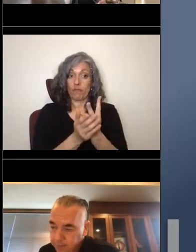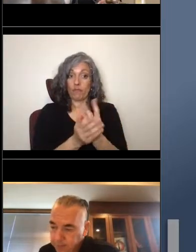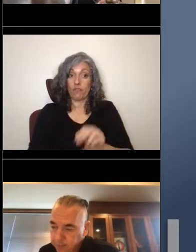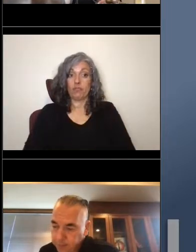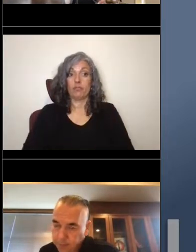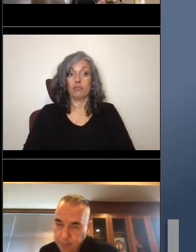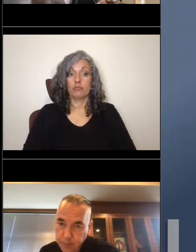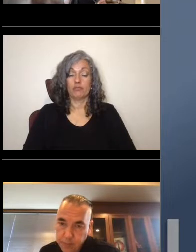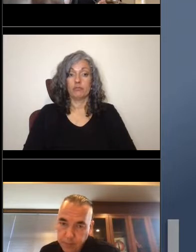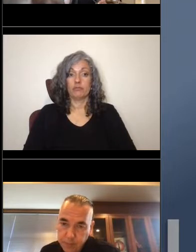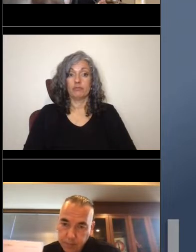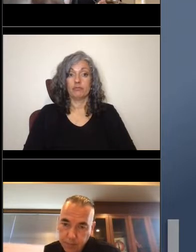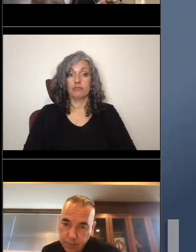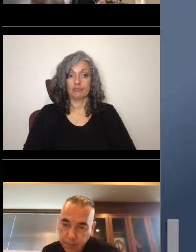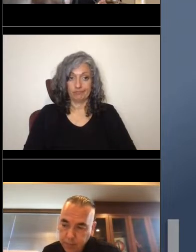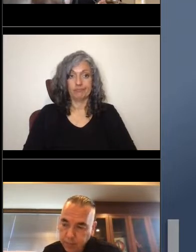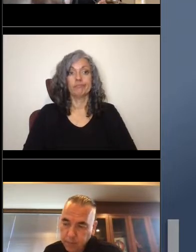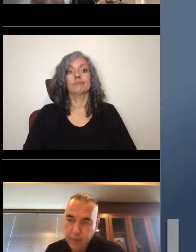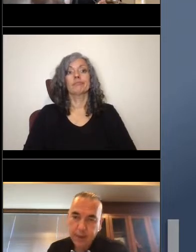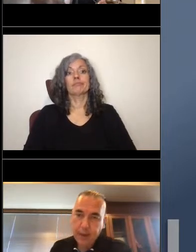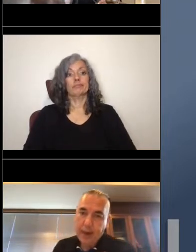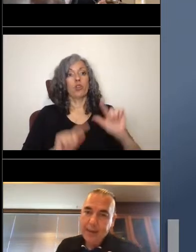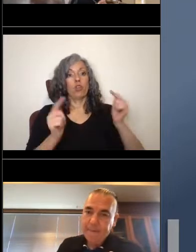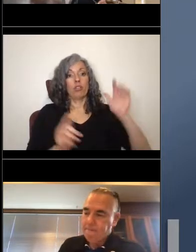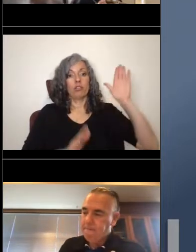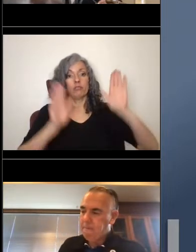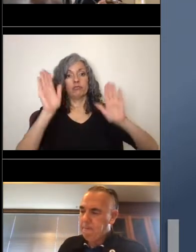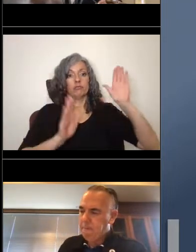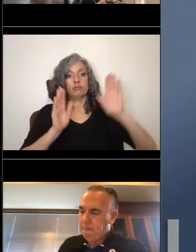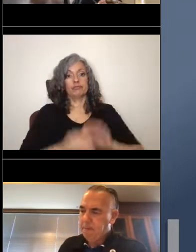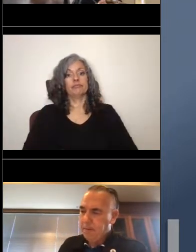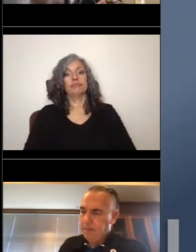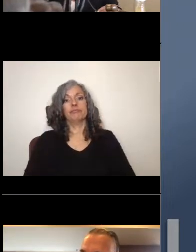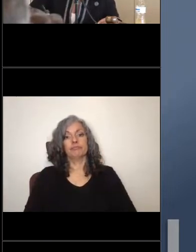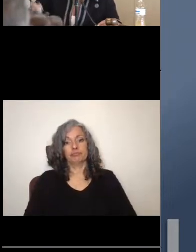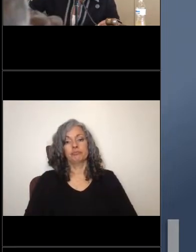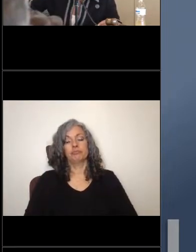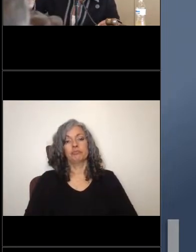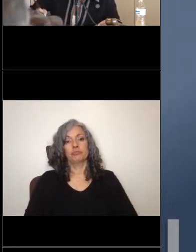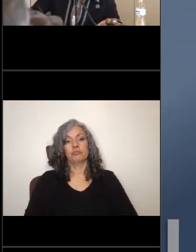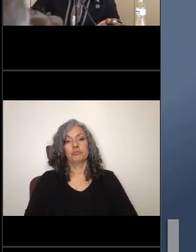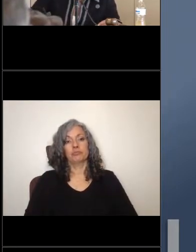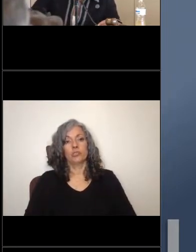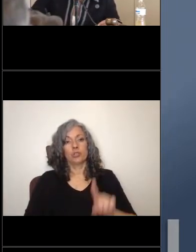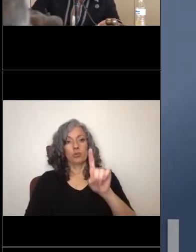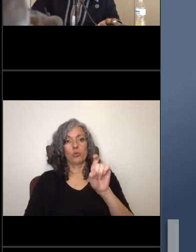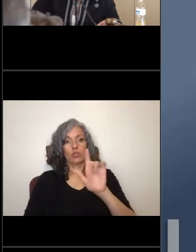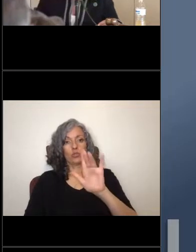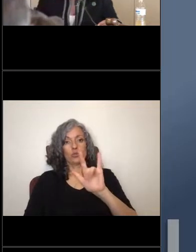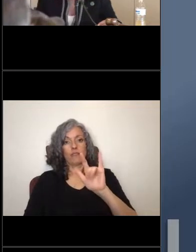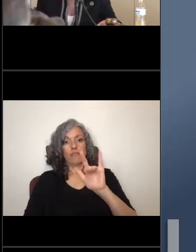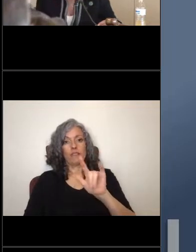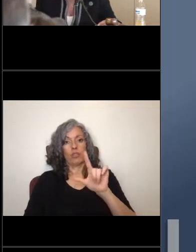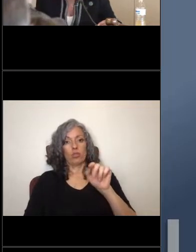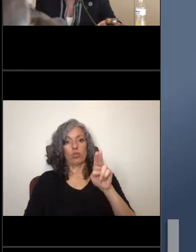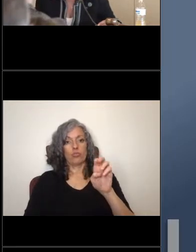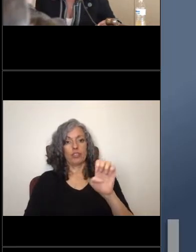Frisbee? Falcone seconds. All those in favor? Aye. Okay, item 125, Lori?